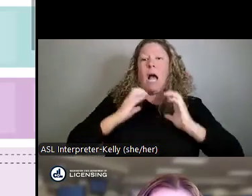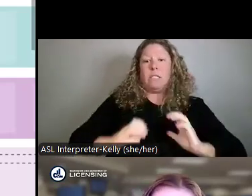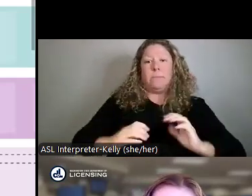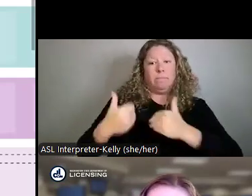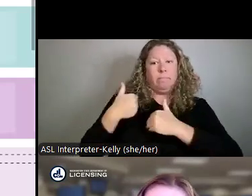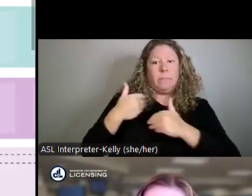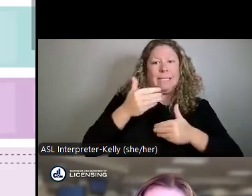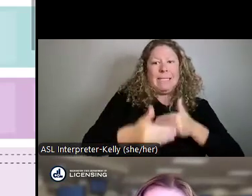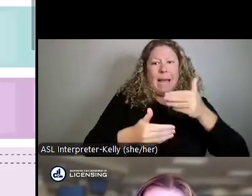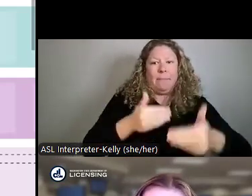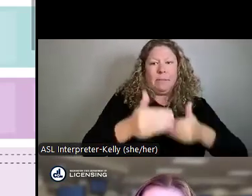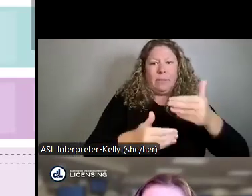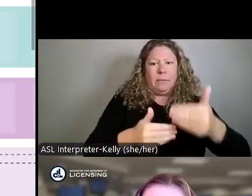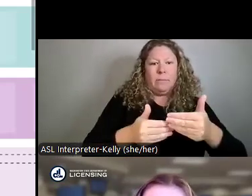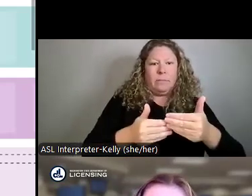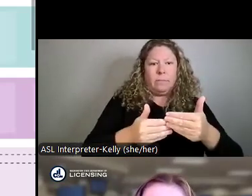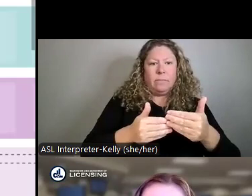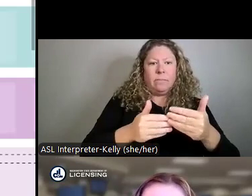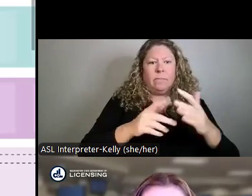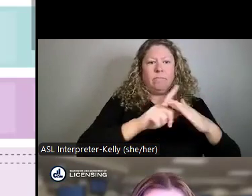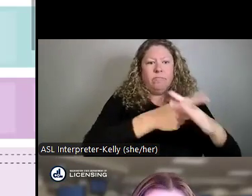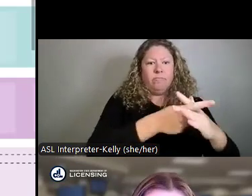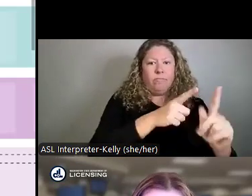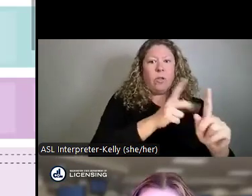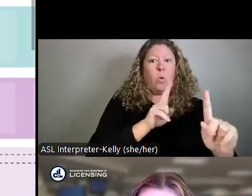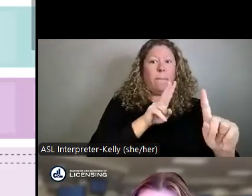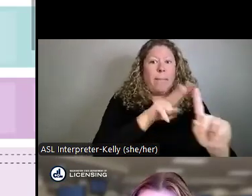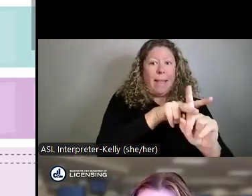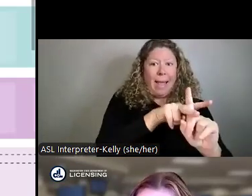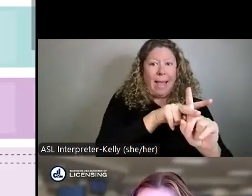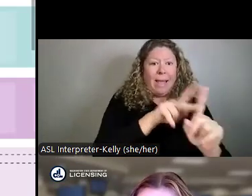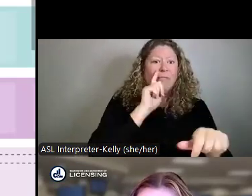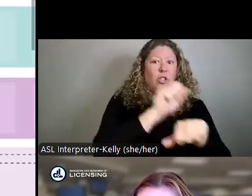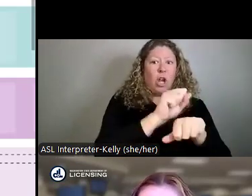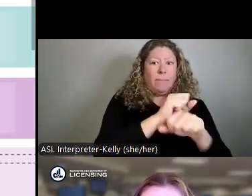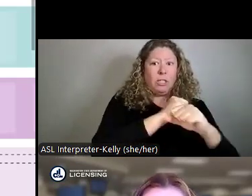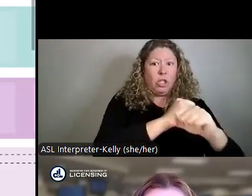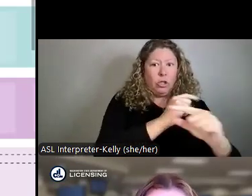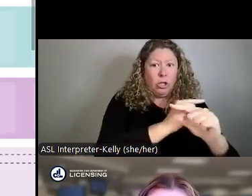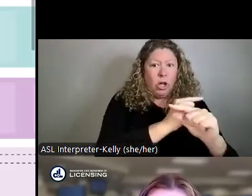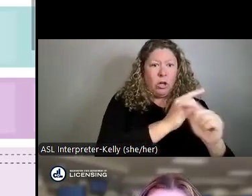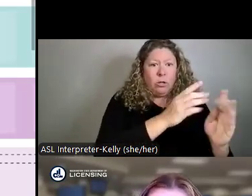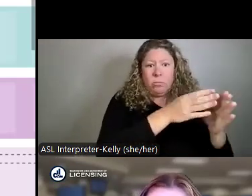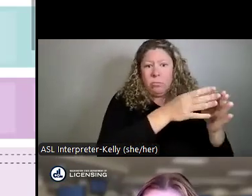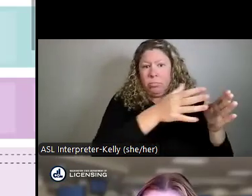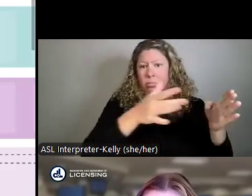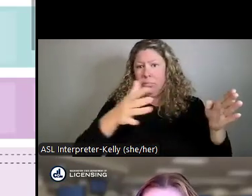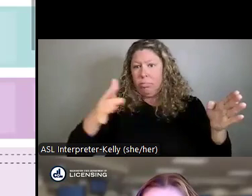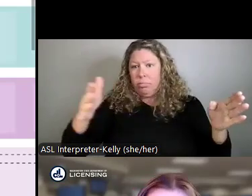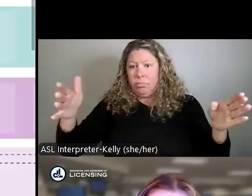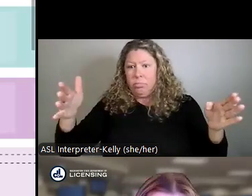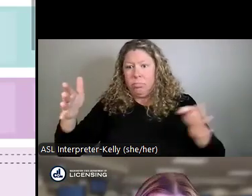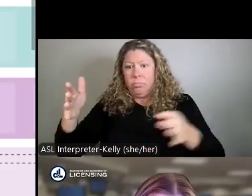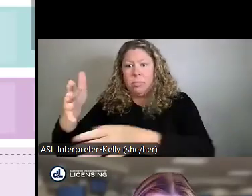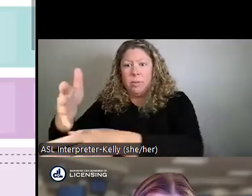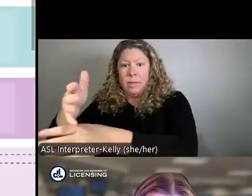order to get from the point of applying for a job as a security guard all the way to the point of getting